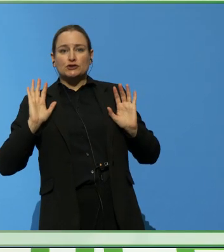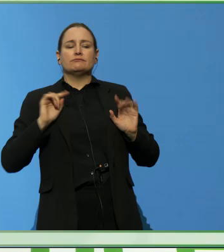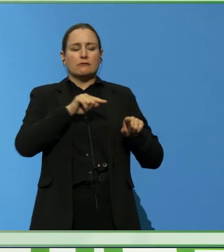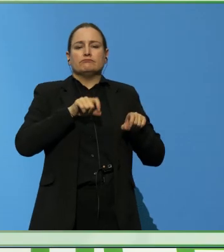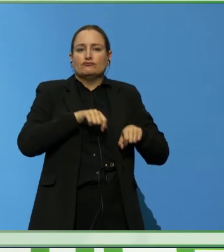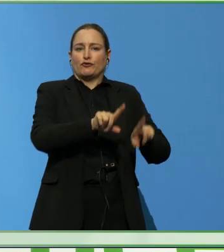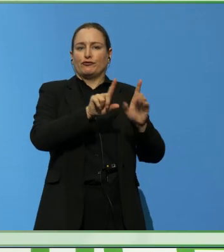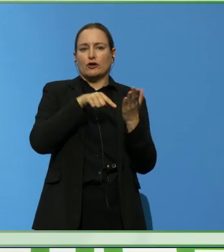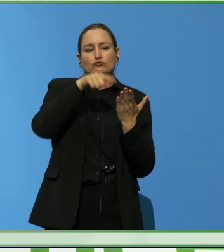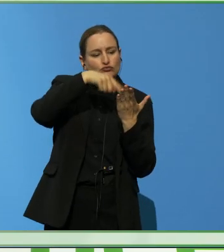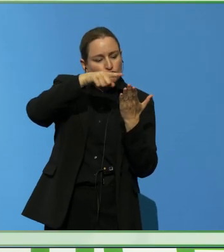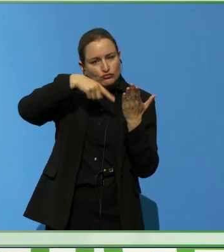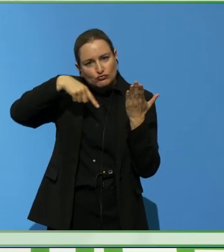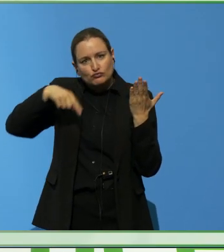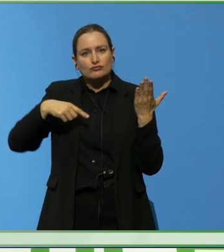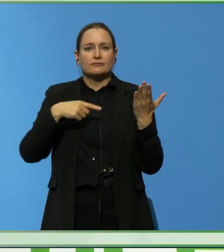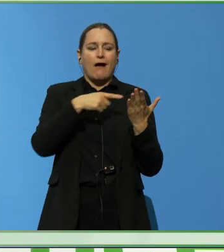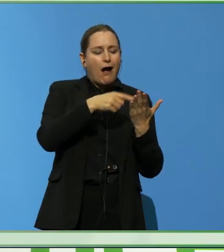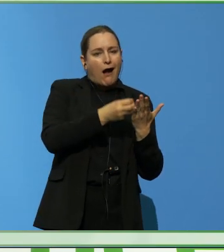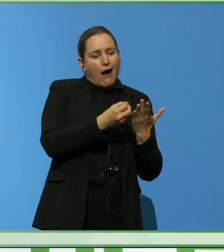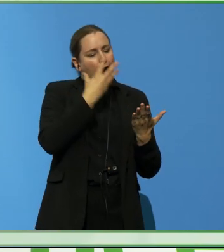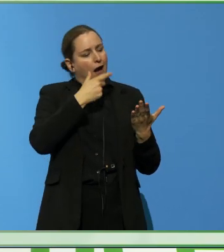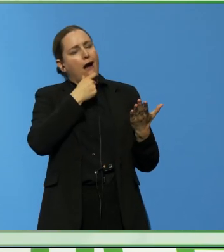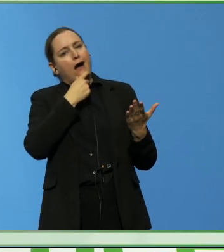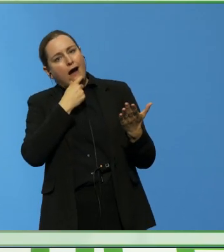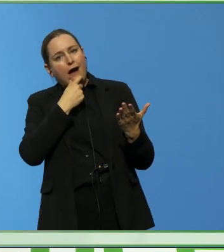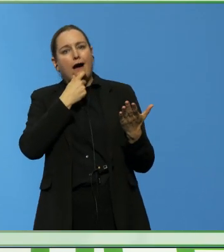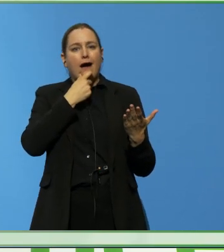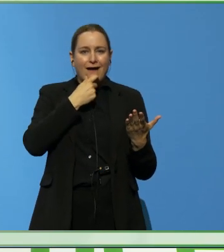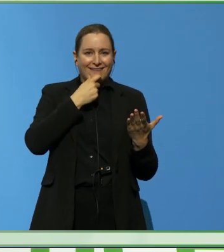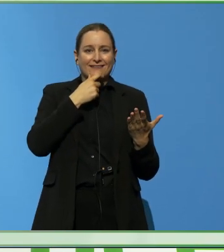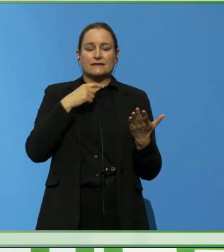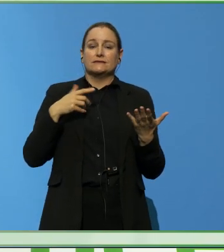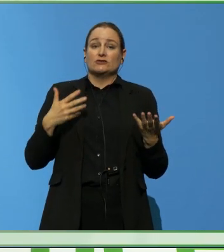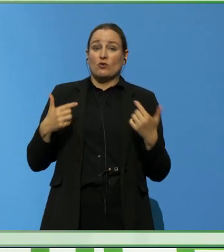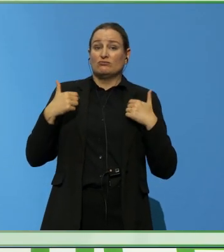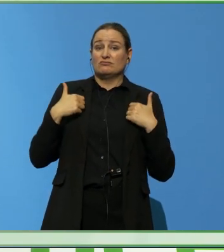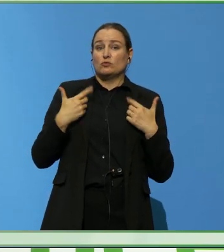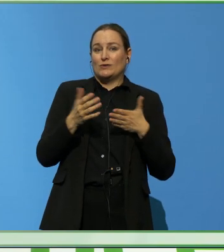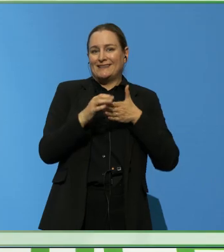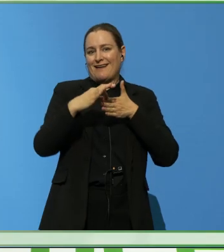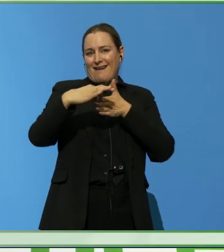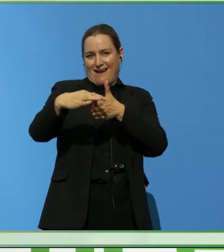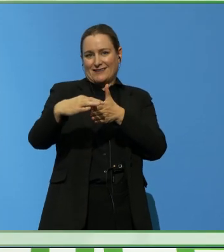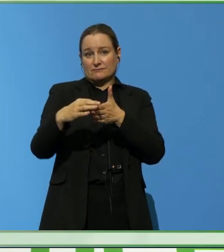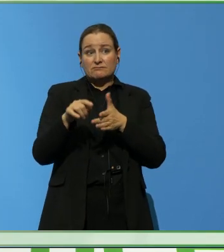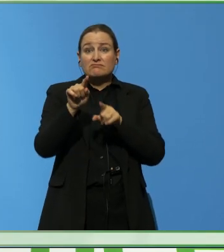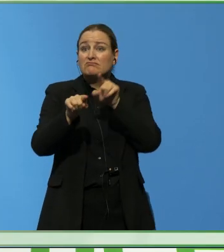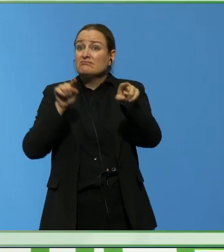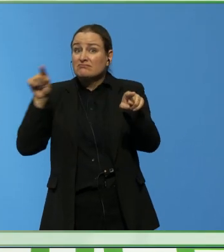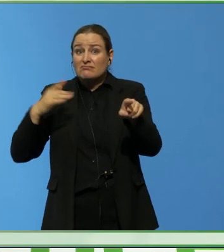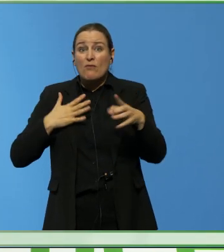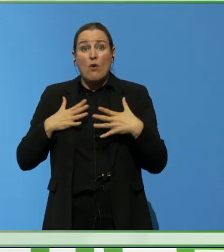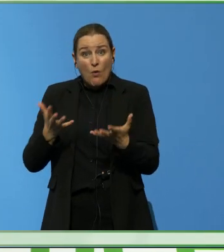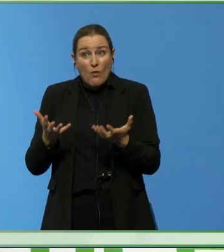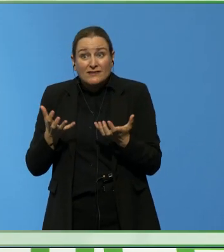principles of accessibility, how to partner with local organizations of people with disabilities,